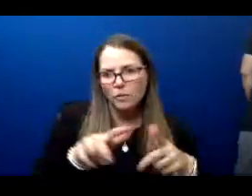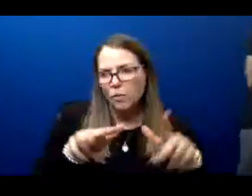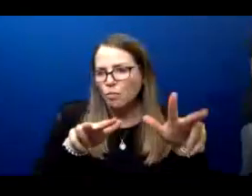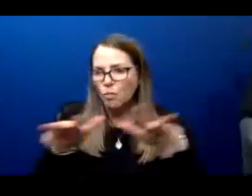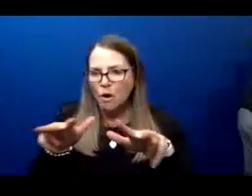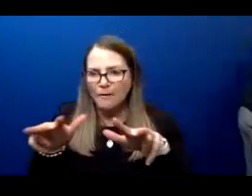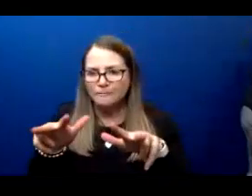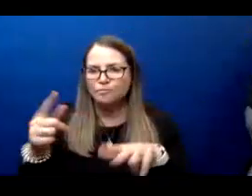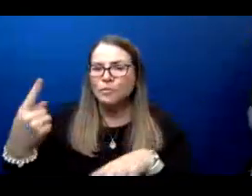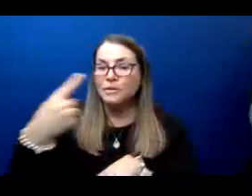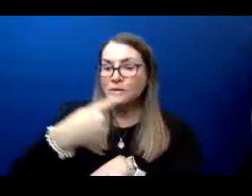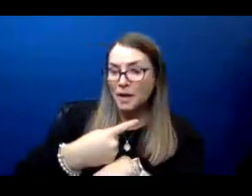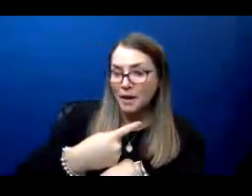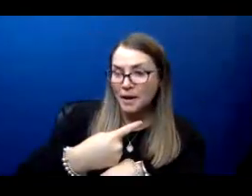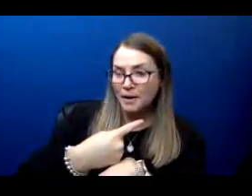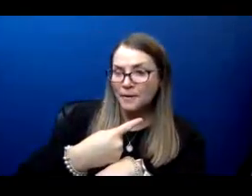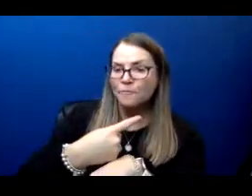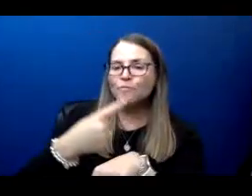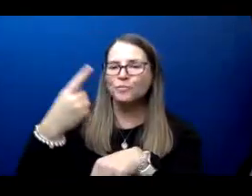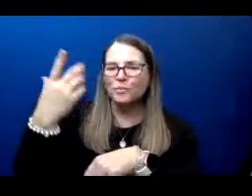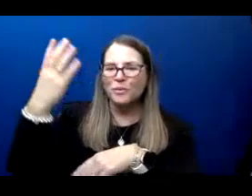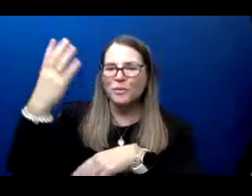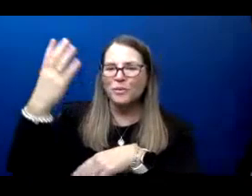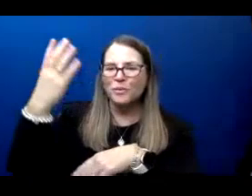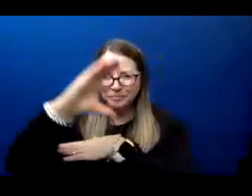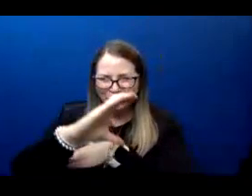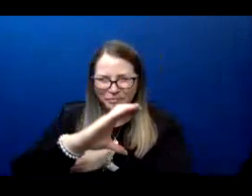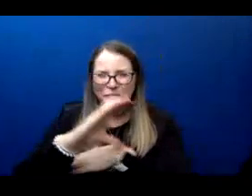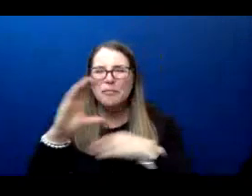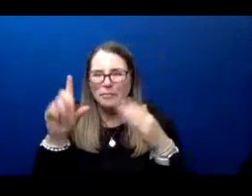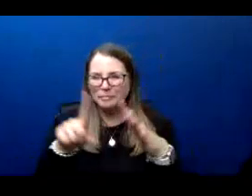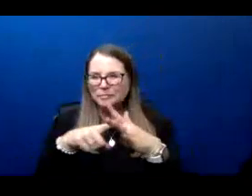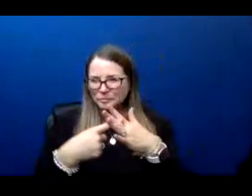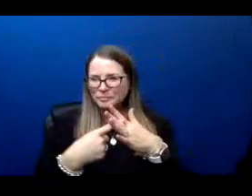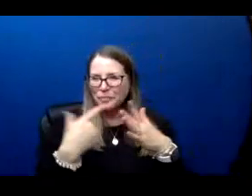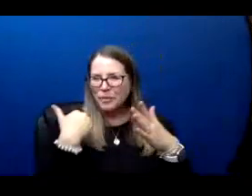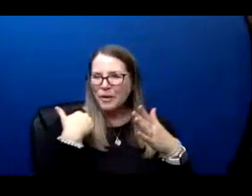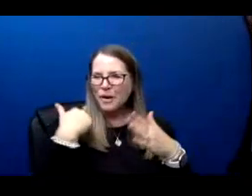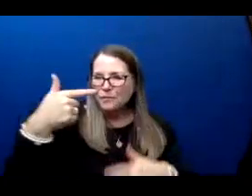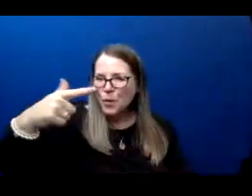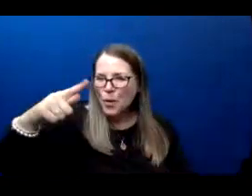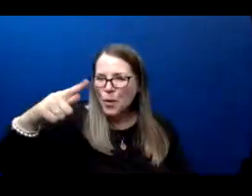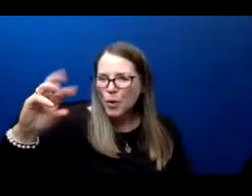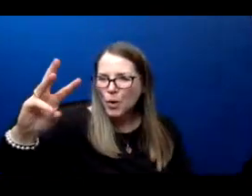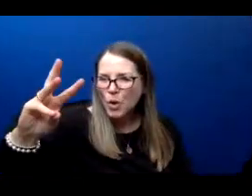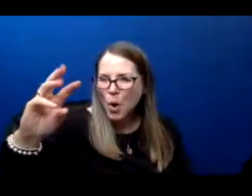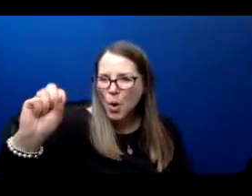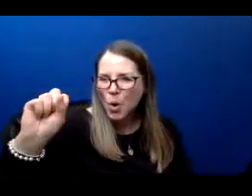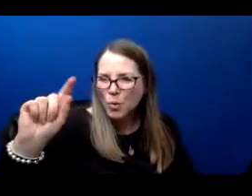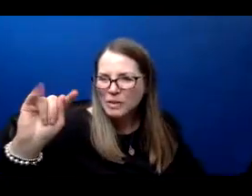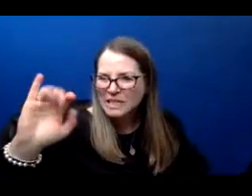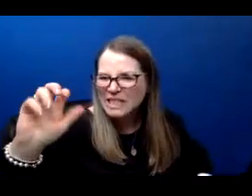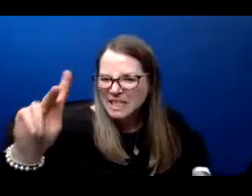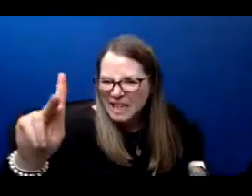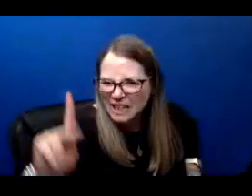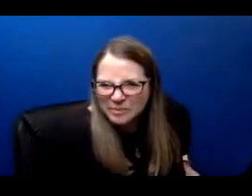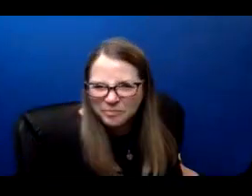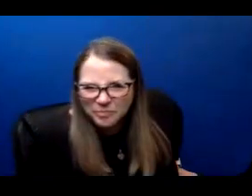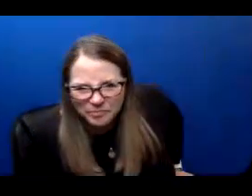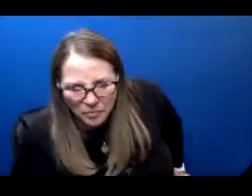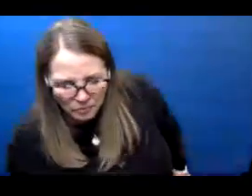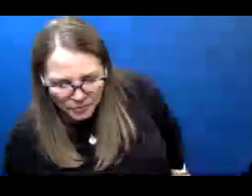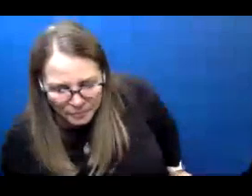winds down and evening and dusk starts to rise, people have their glow sticks and do a quick run-walk just to recognize and